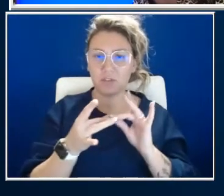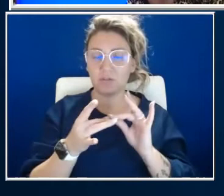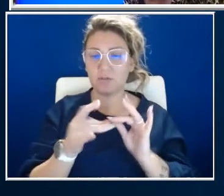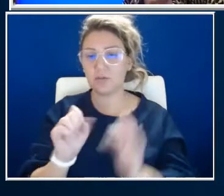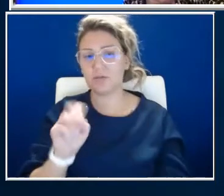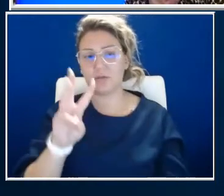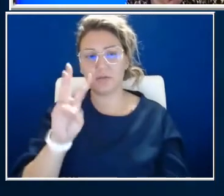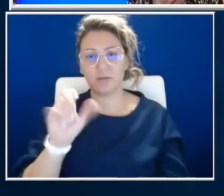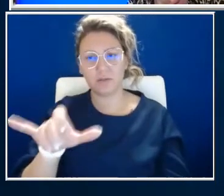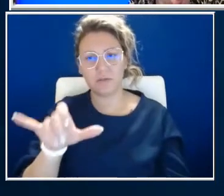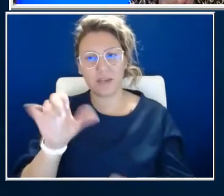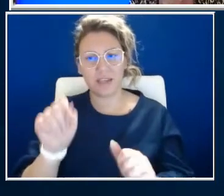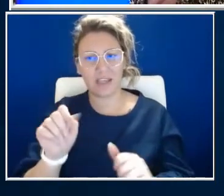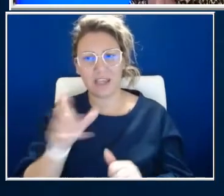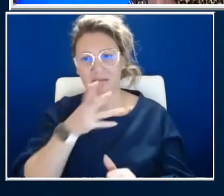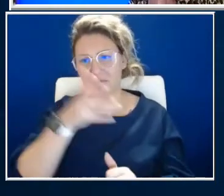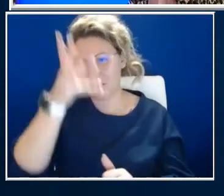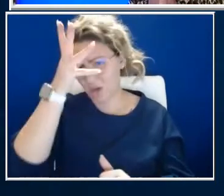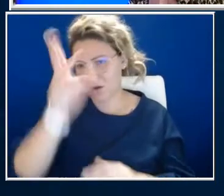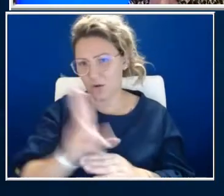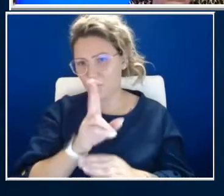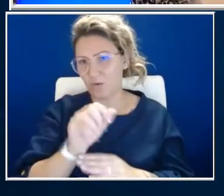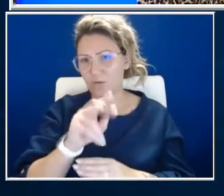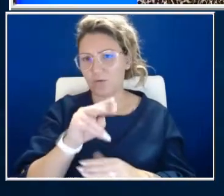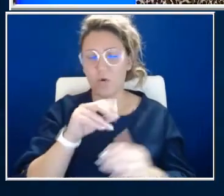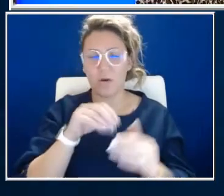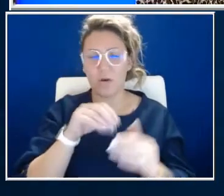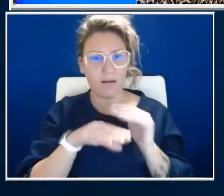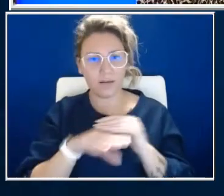parent can use or have access to or use at home?